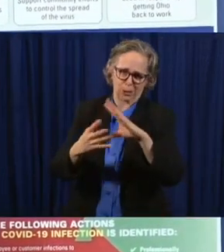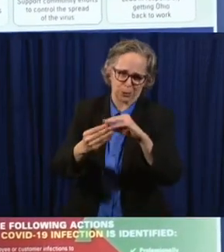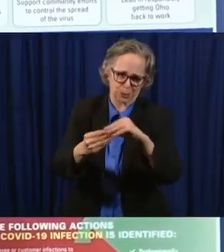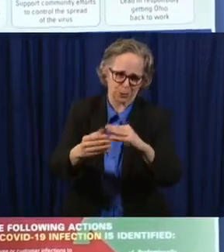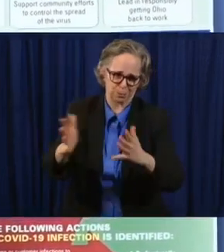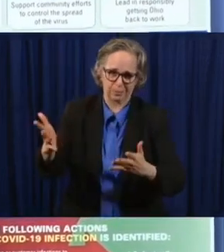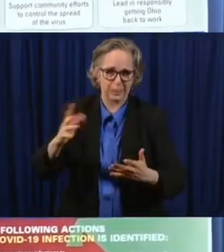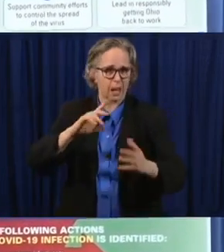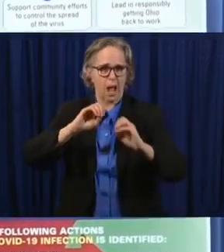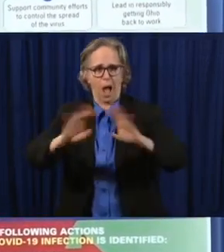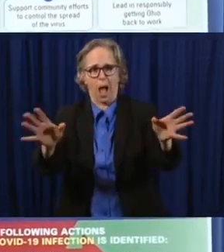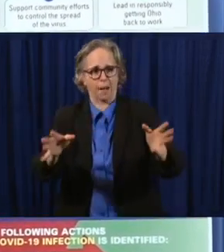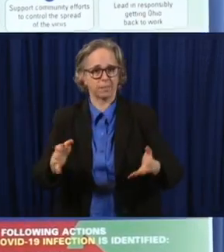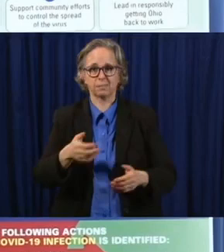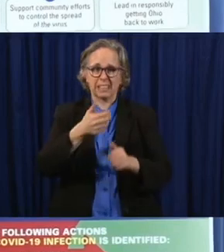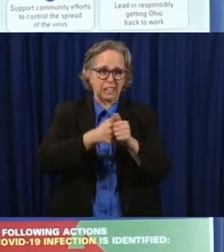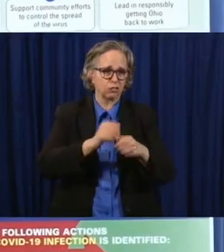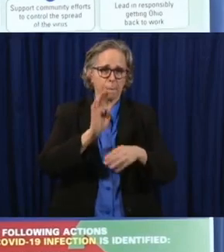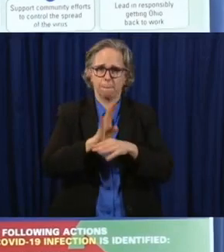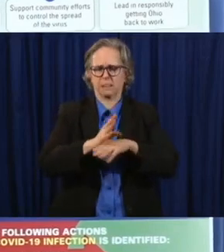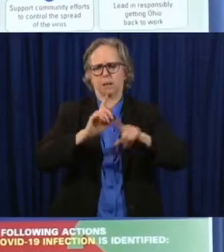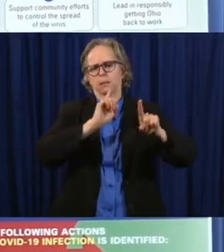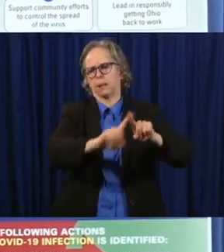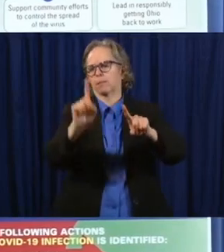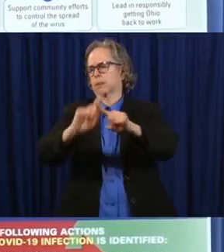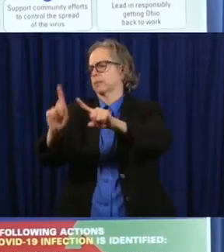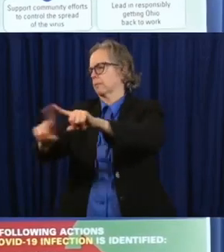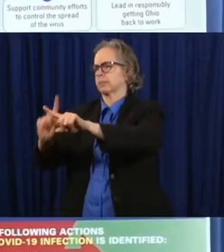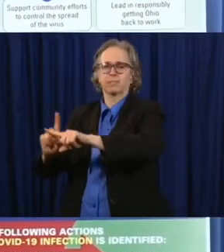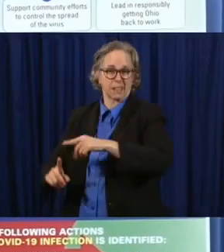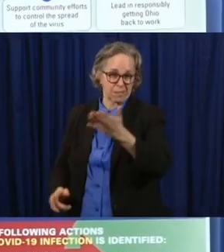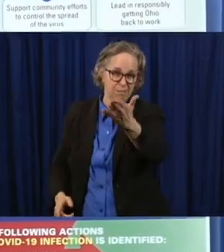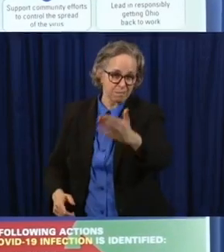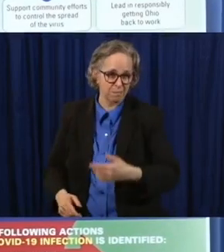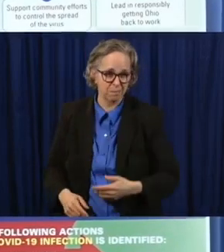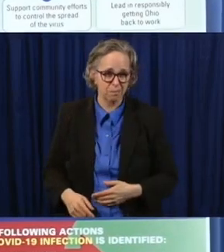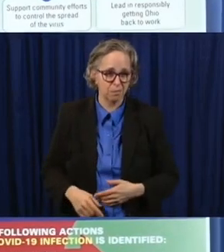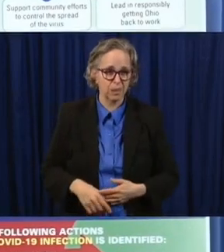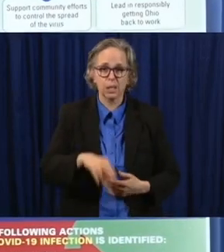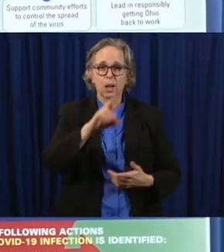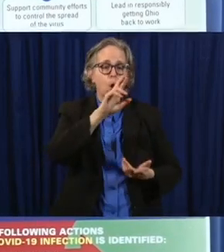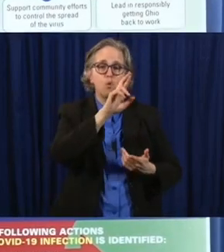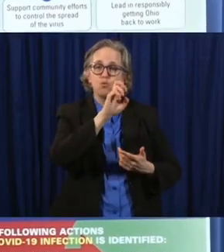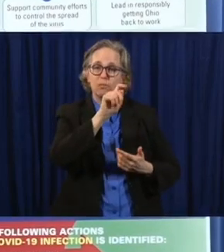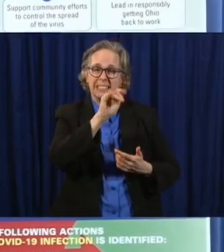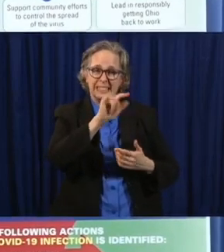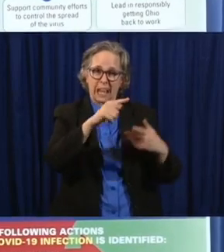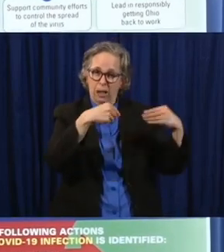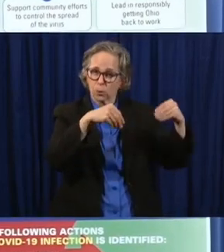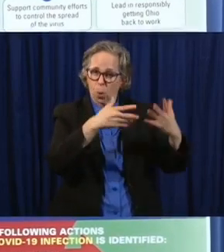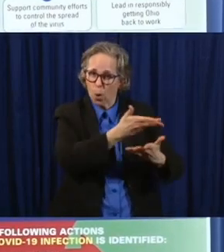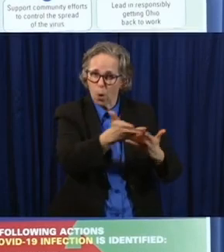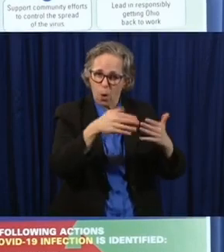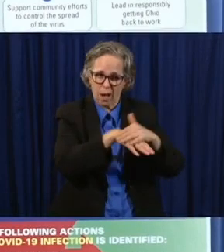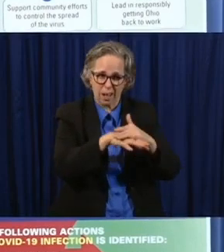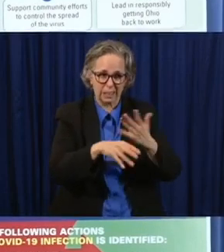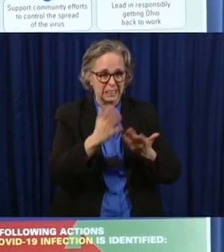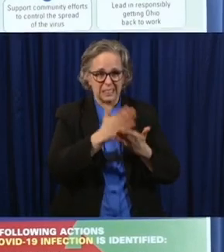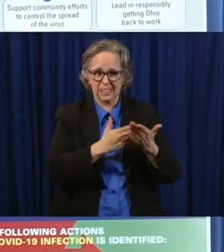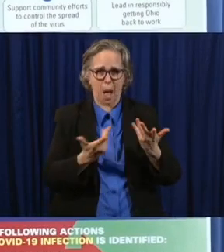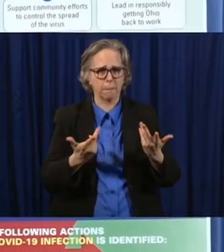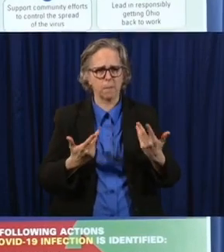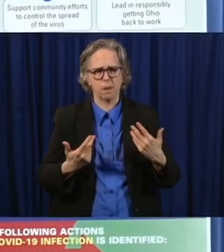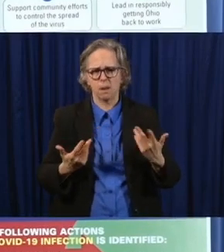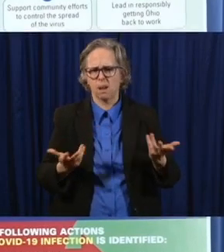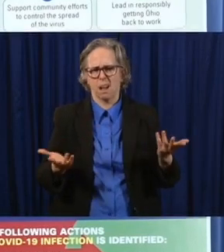you look at retail, we can envision a retail business that we have gone into that probably doesn't get